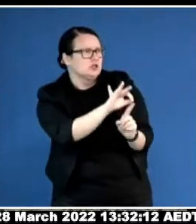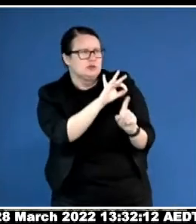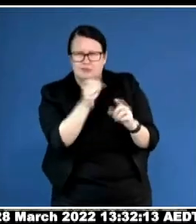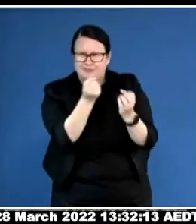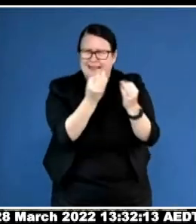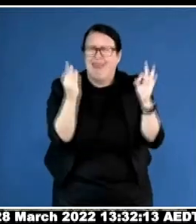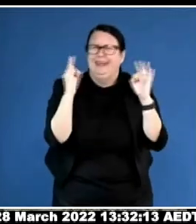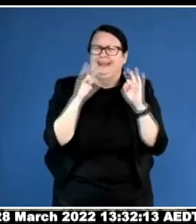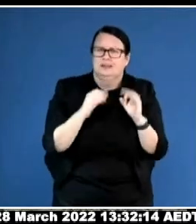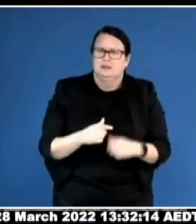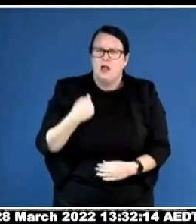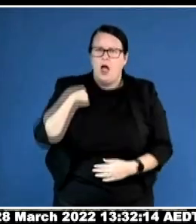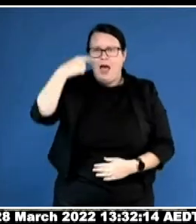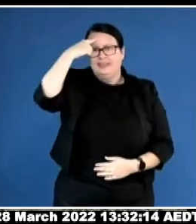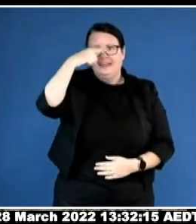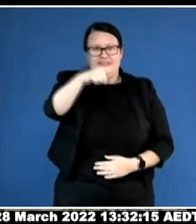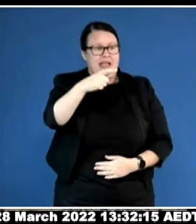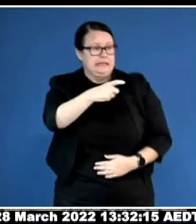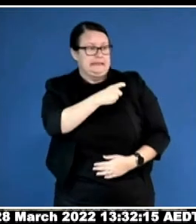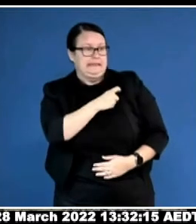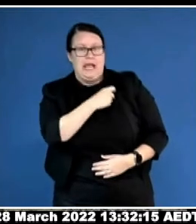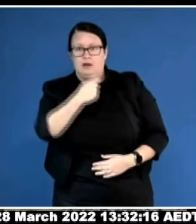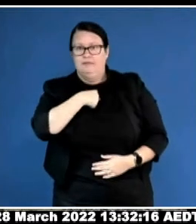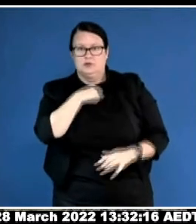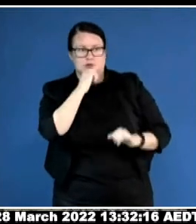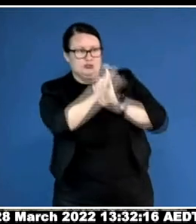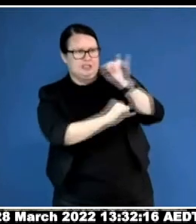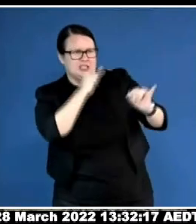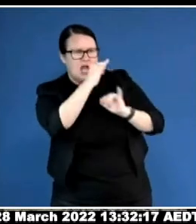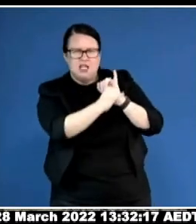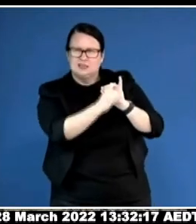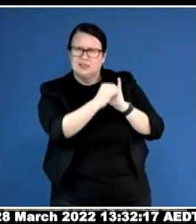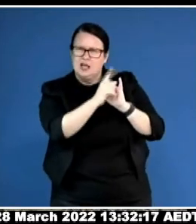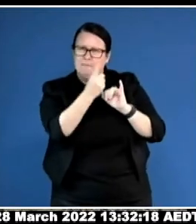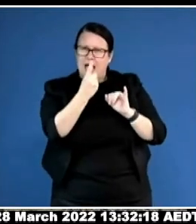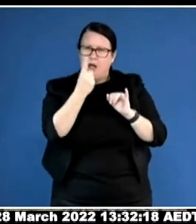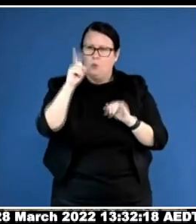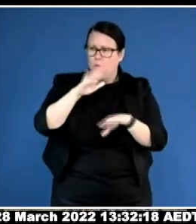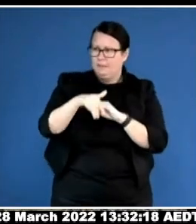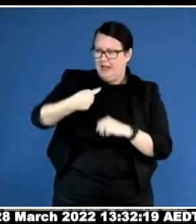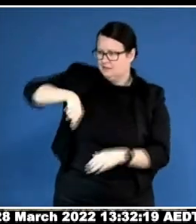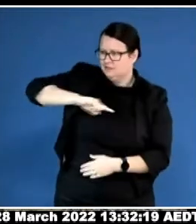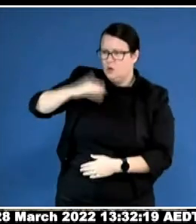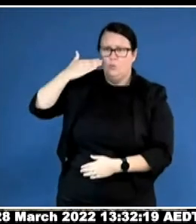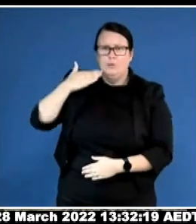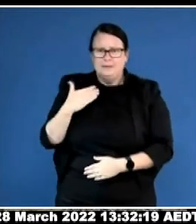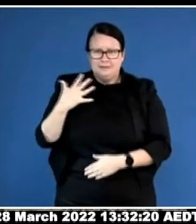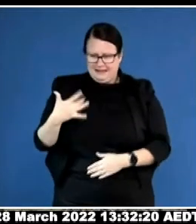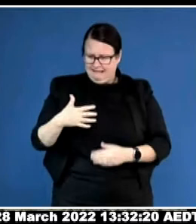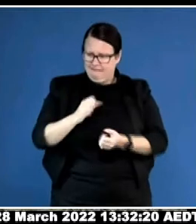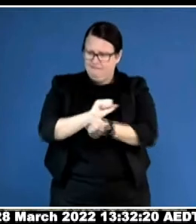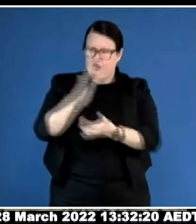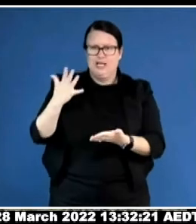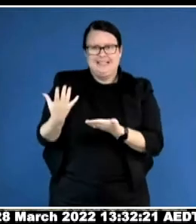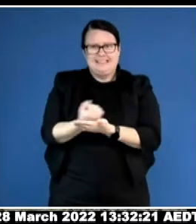fear of being criticised outweighs our right to live free, safe and independently in this community like